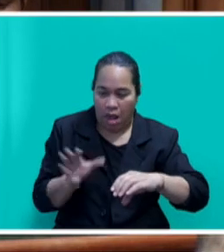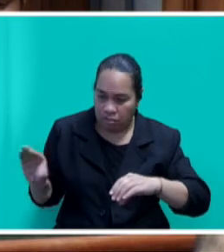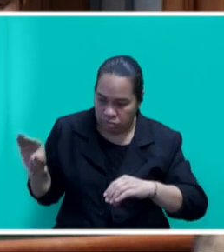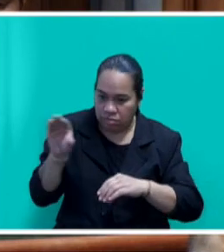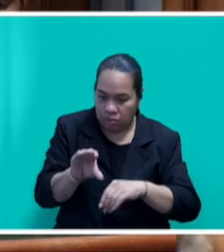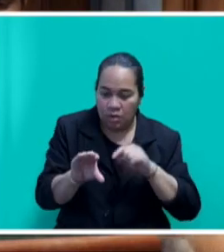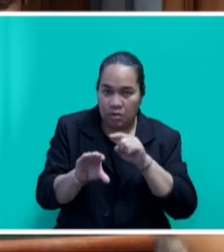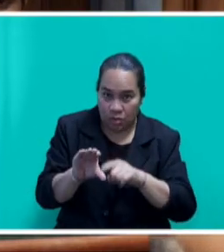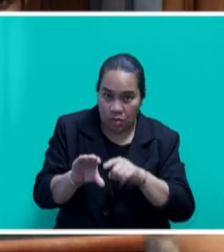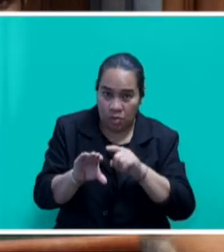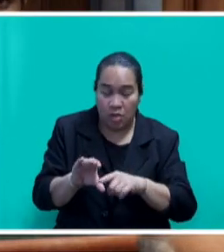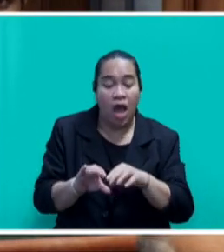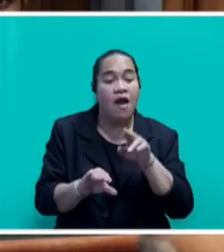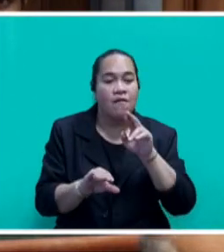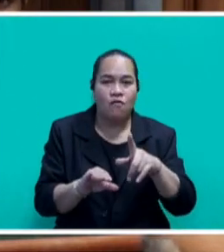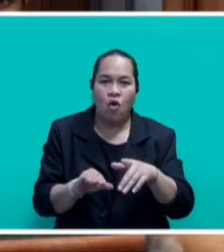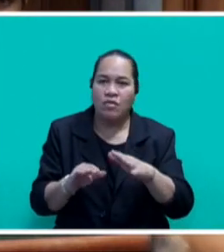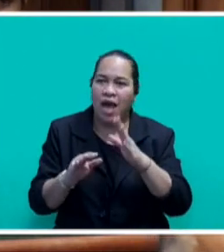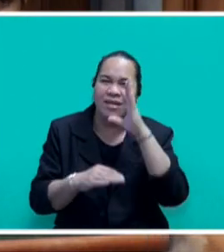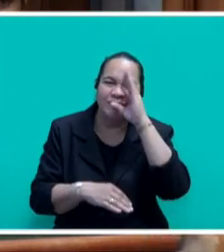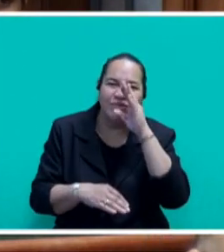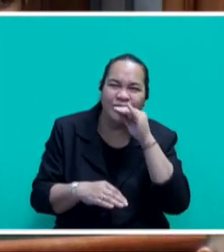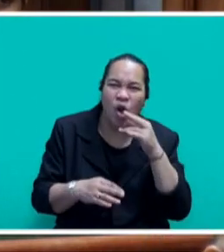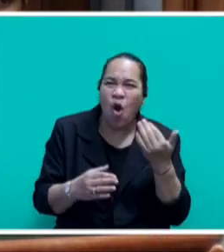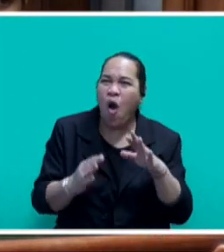to address this very problem.